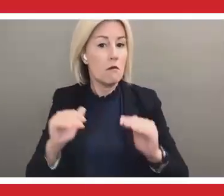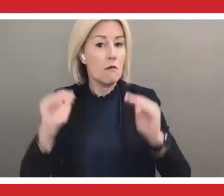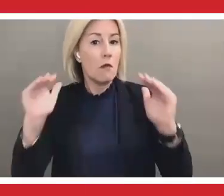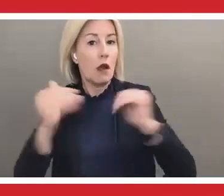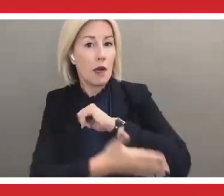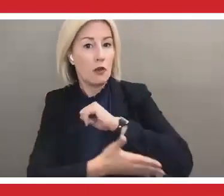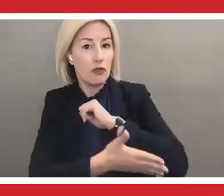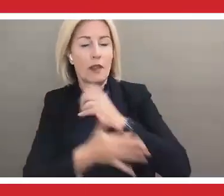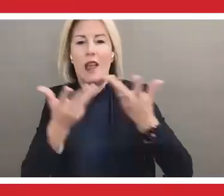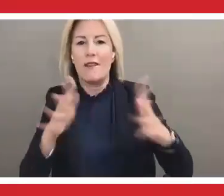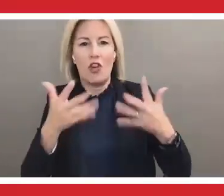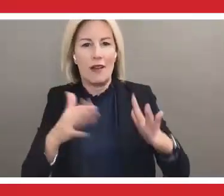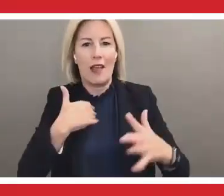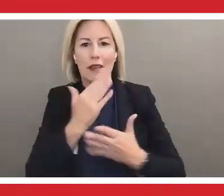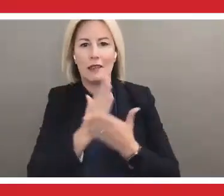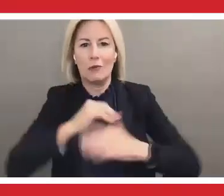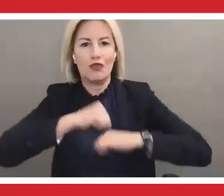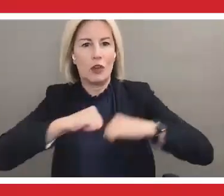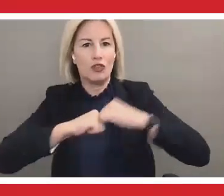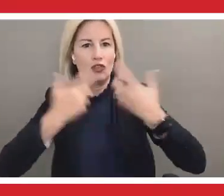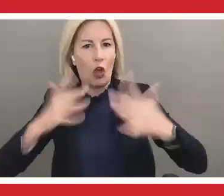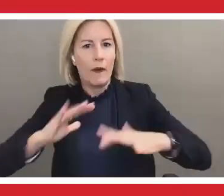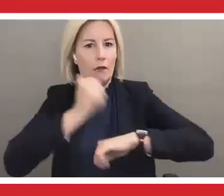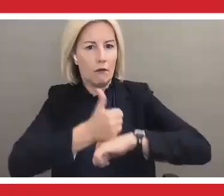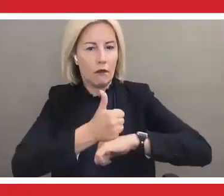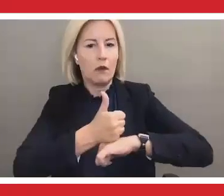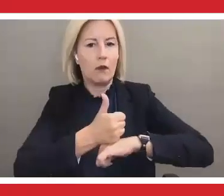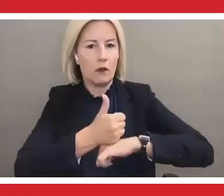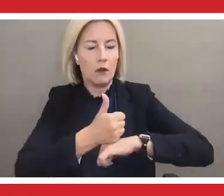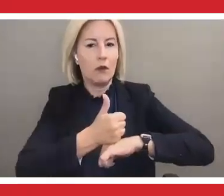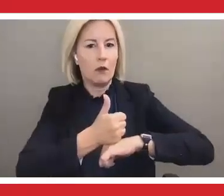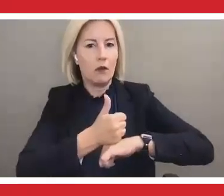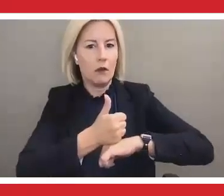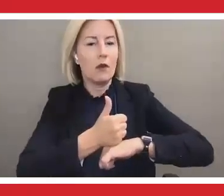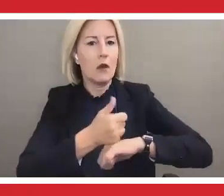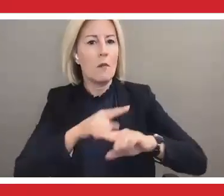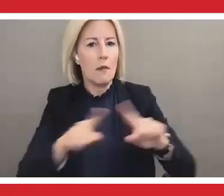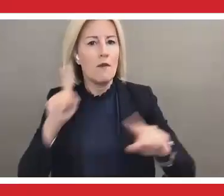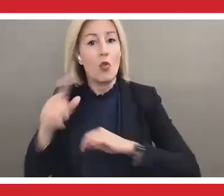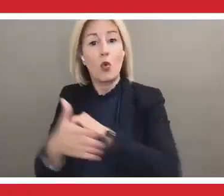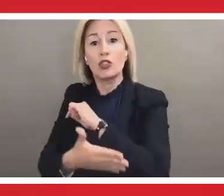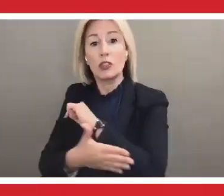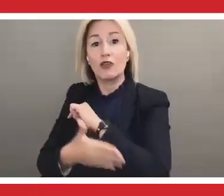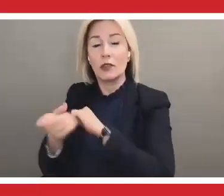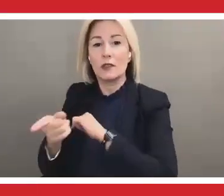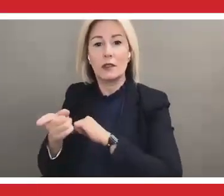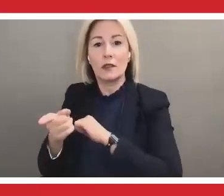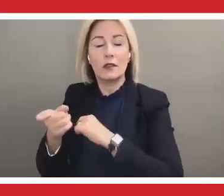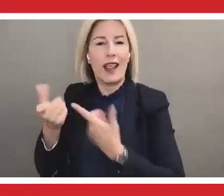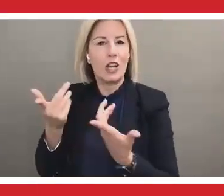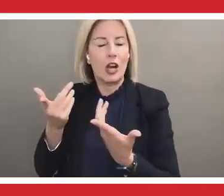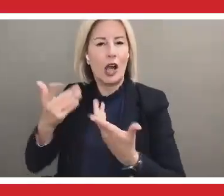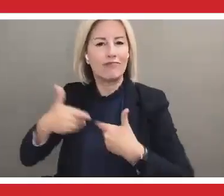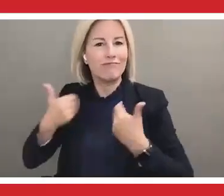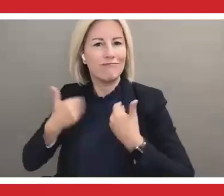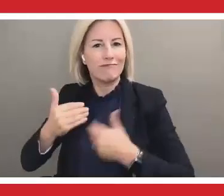already some structures in place, but particularly for those countries that are not so mature, they don't have